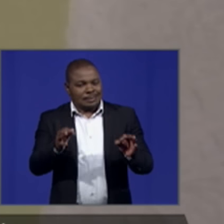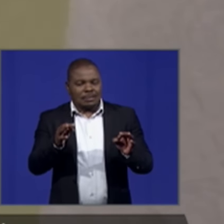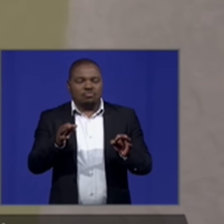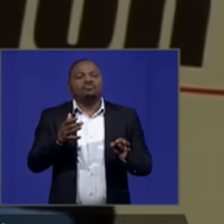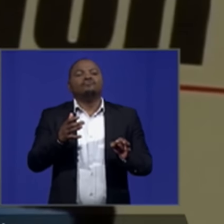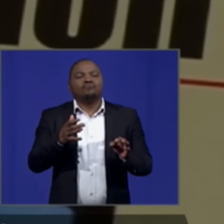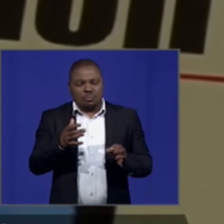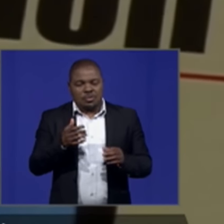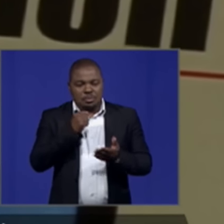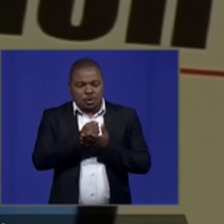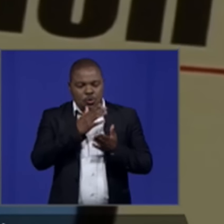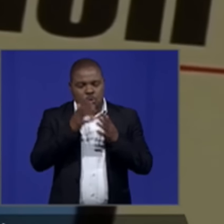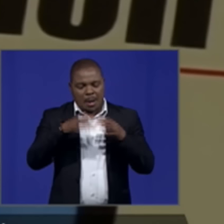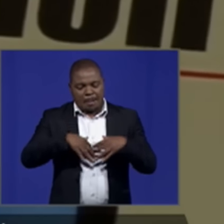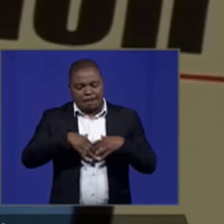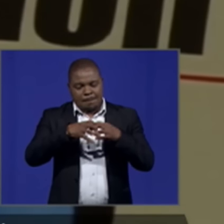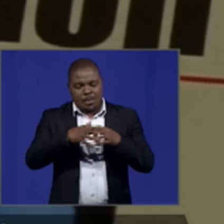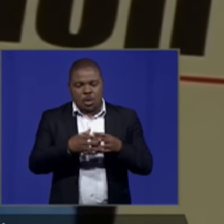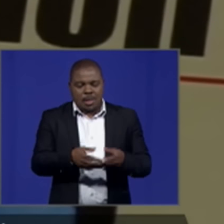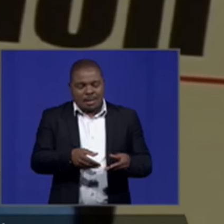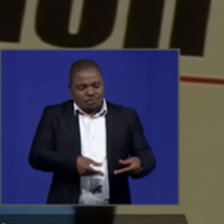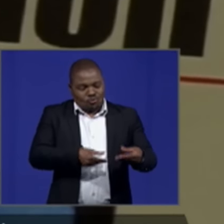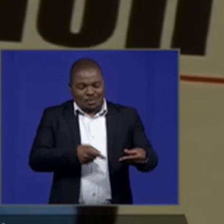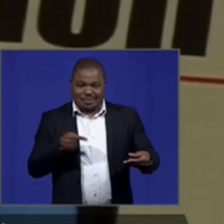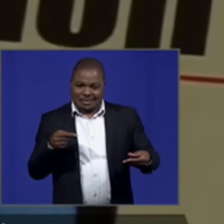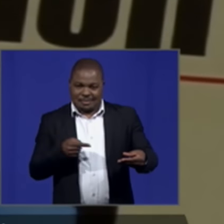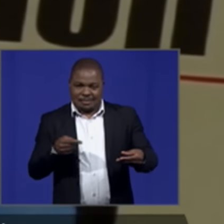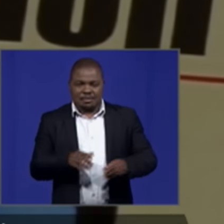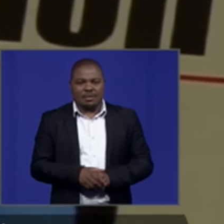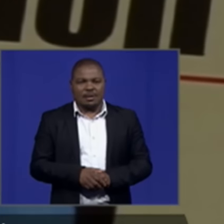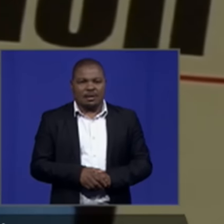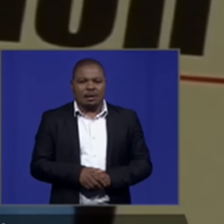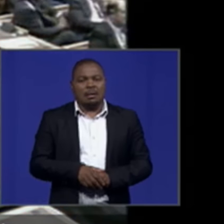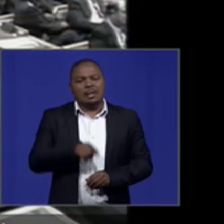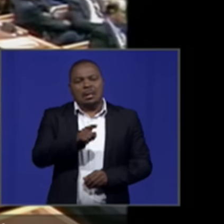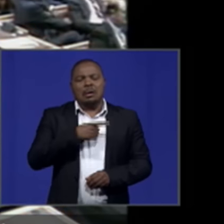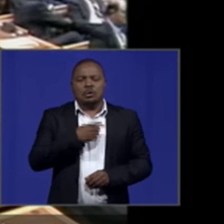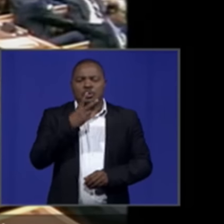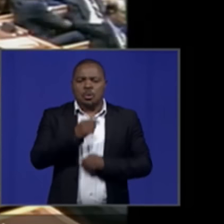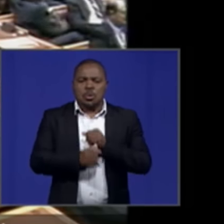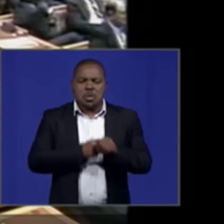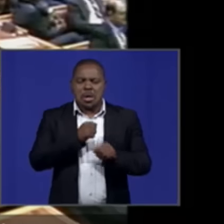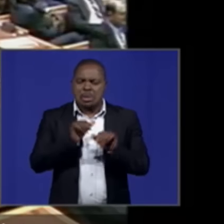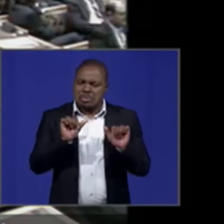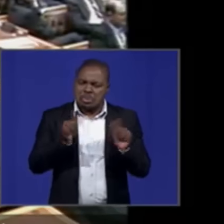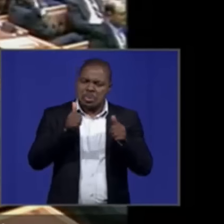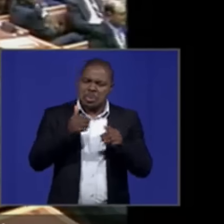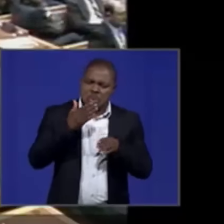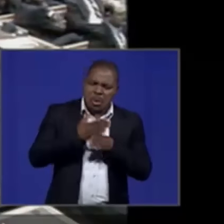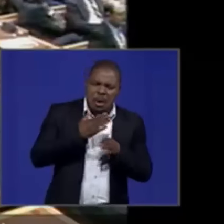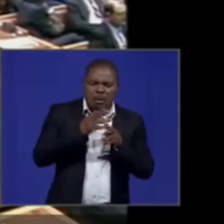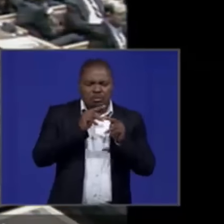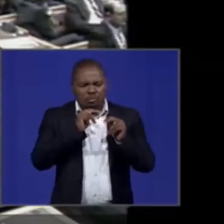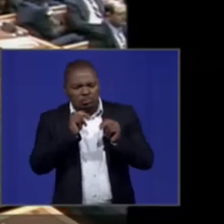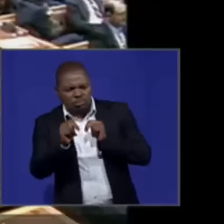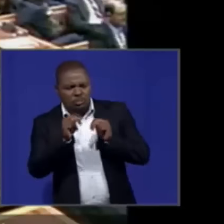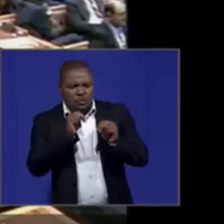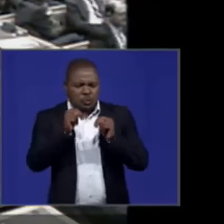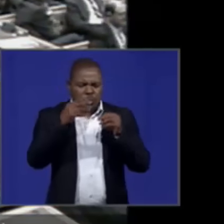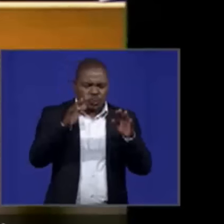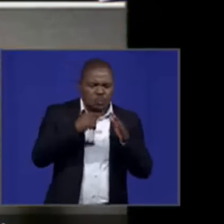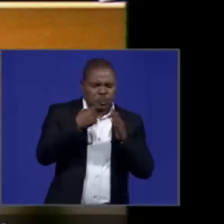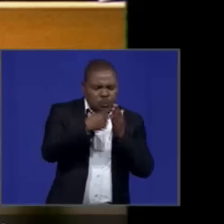thala setlankana sa bofelo. E nnile tsamaiso e manontlhotlho ya dingwaga di le 2 e neng e na le ditherisano tse di